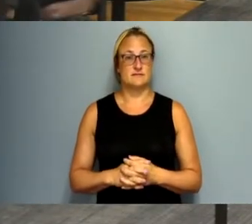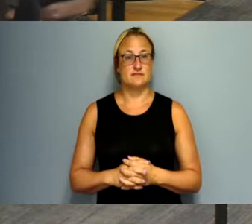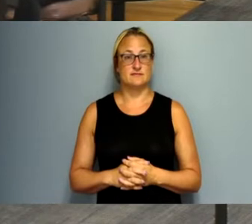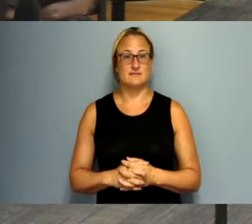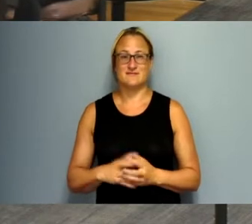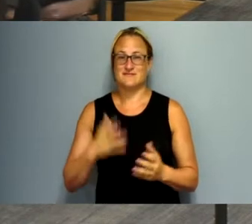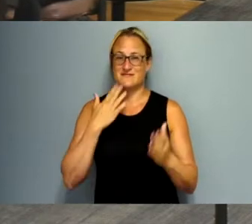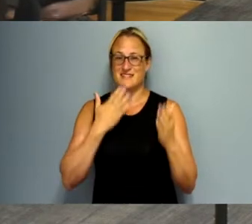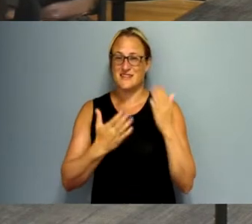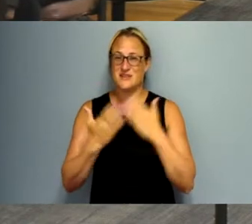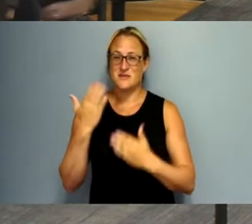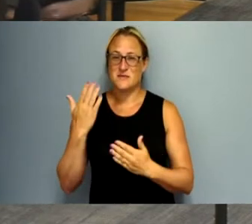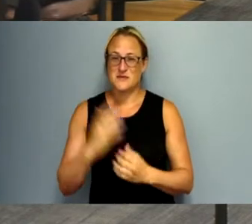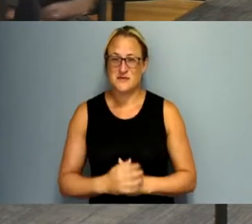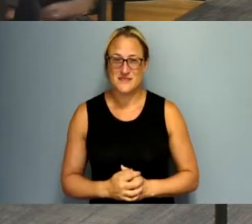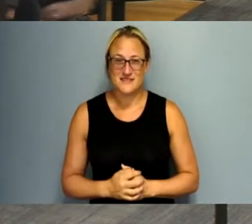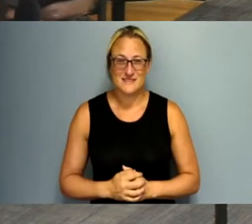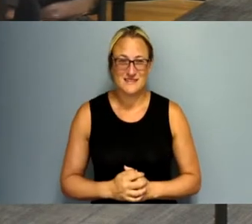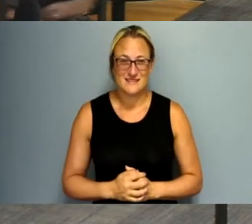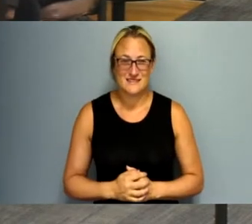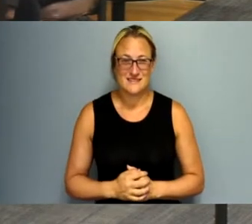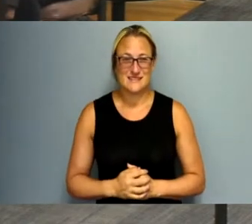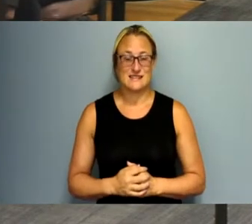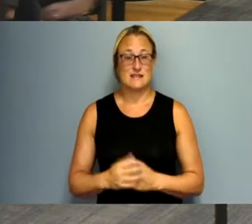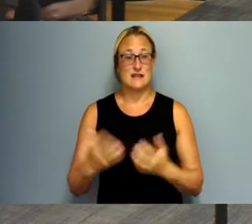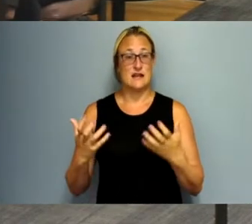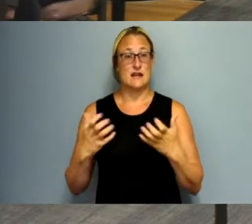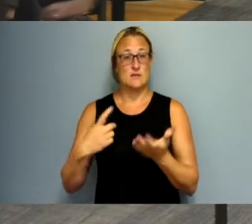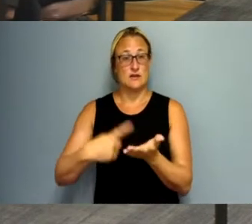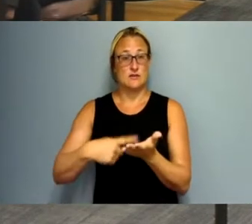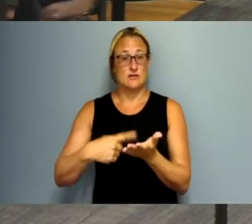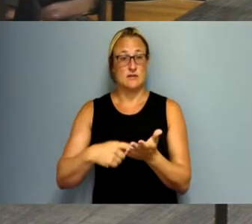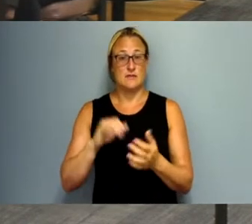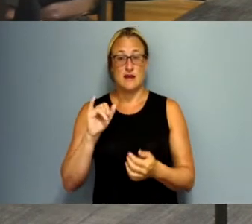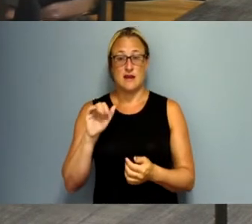Good morning, commissioners. I would like to address item 3,